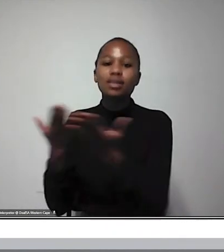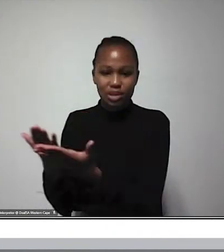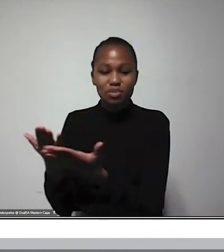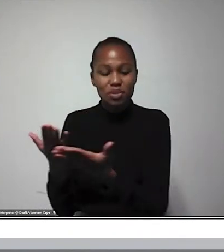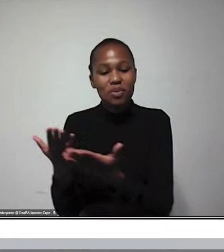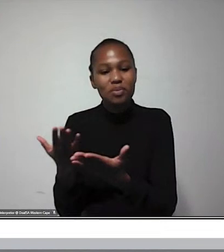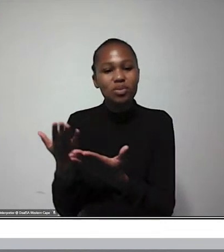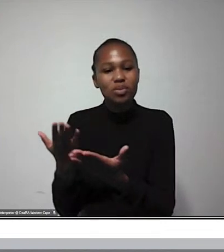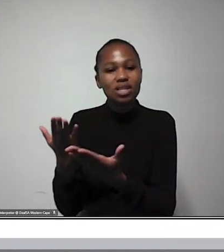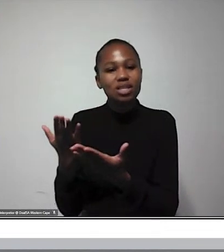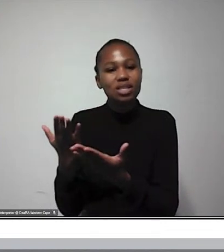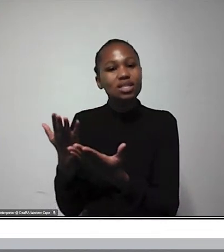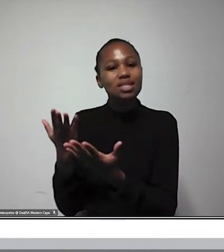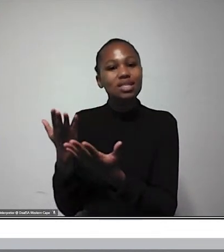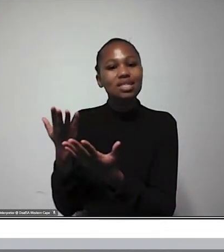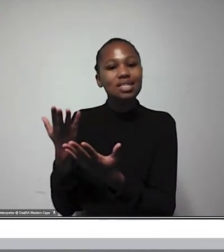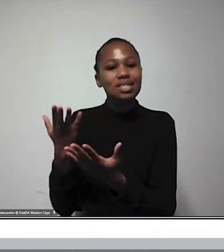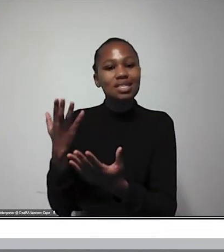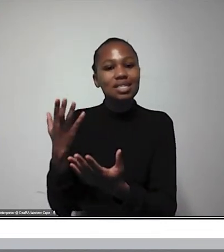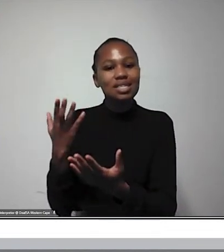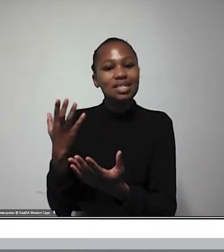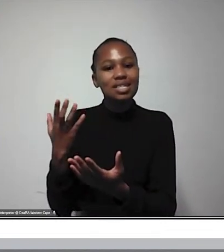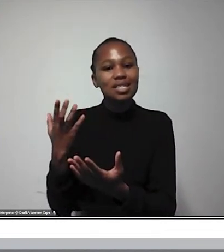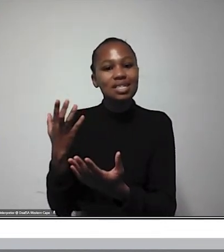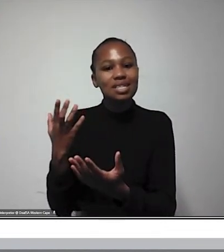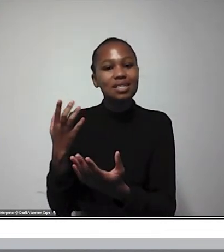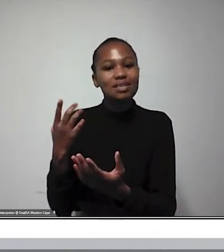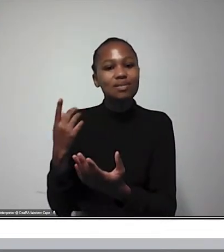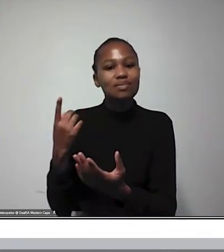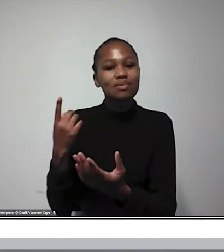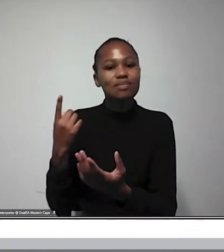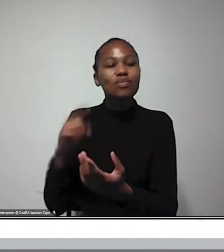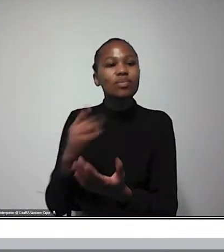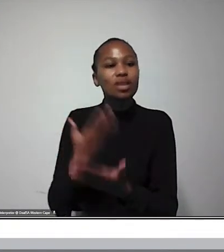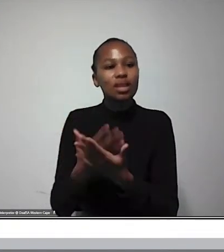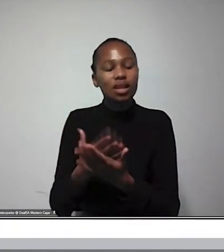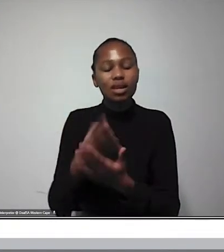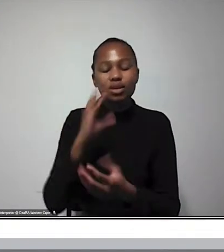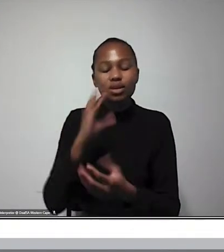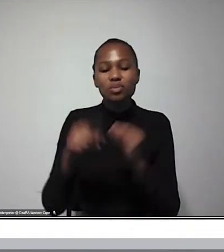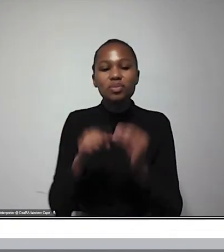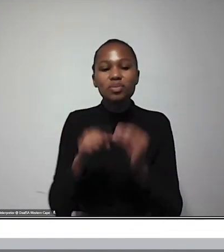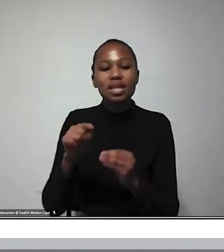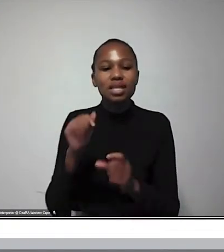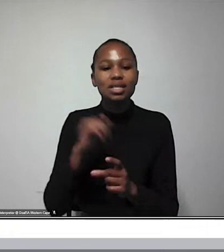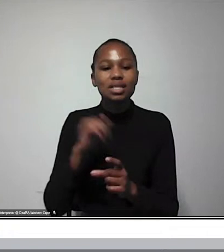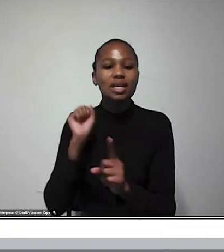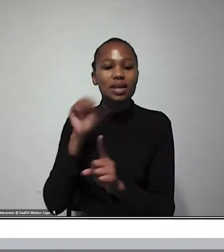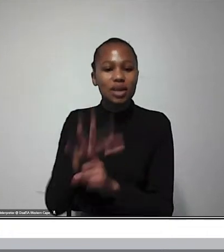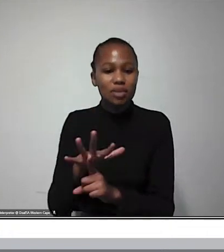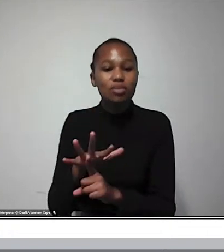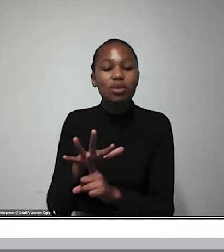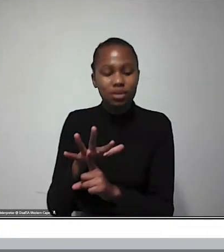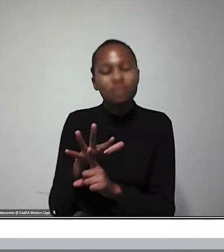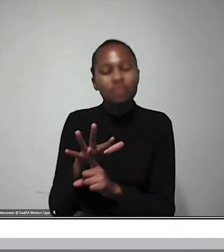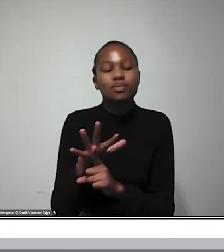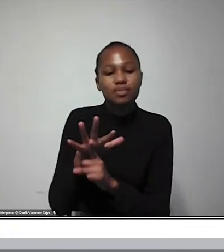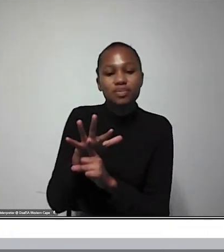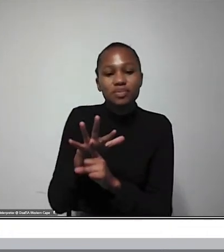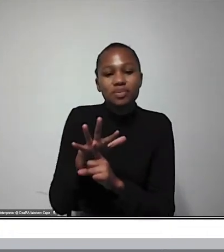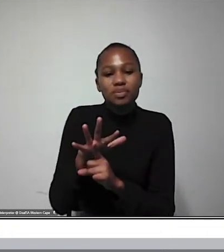production. Again, I'll let my colleagues from the Department of Agriculture speak to this. But the impact has various